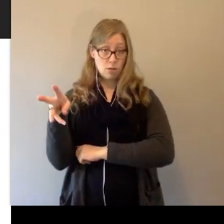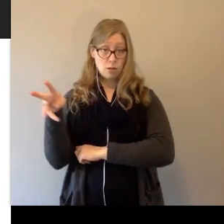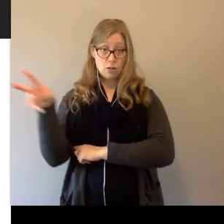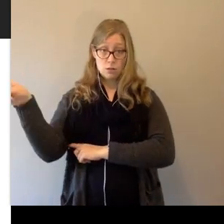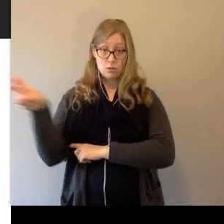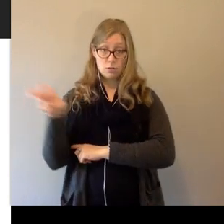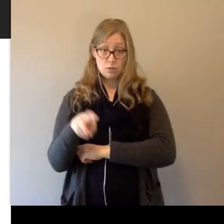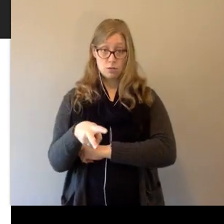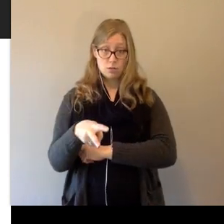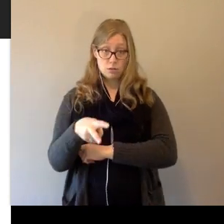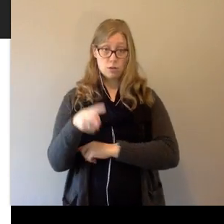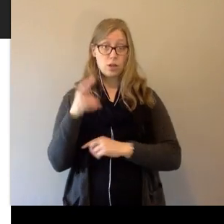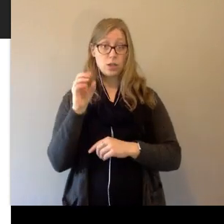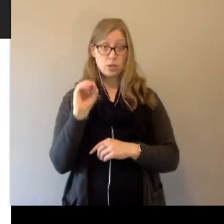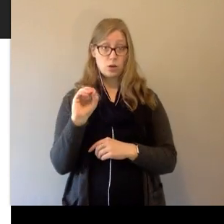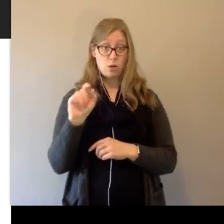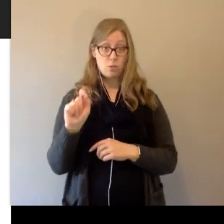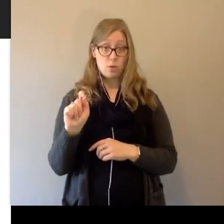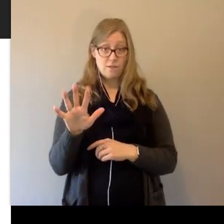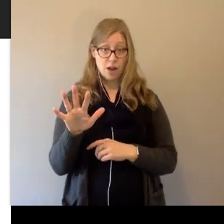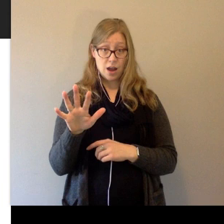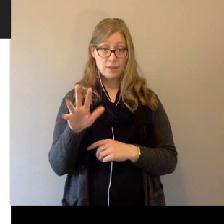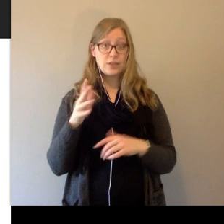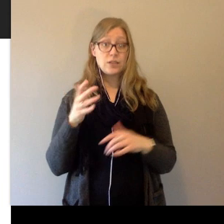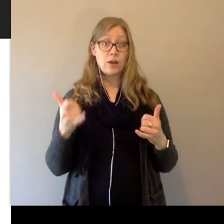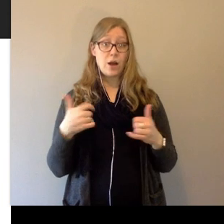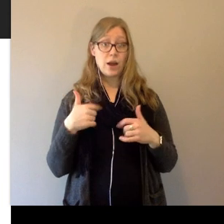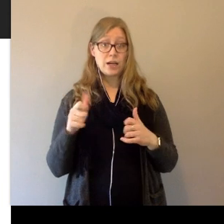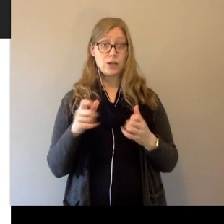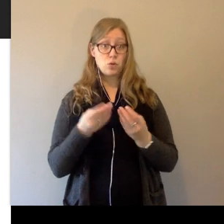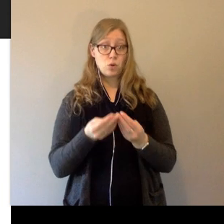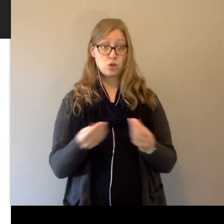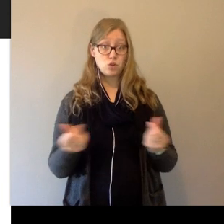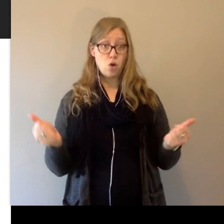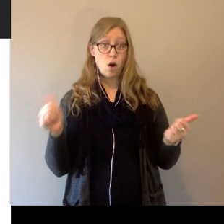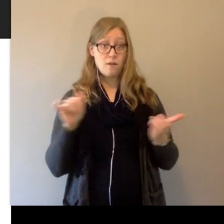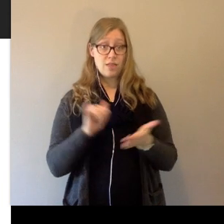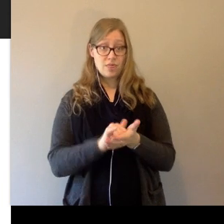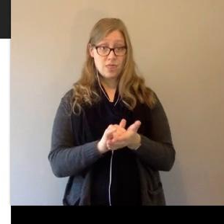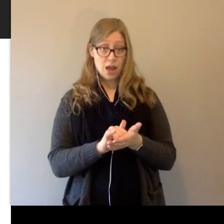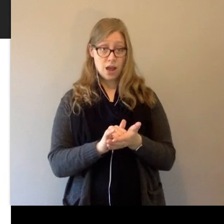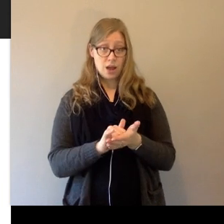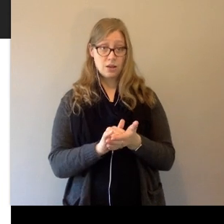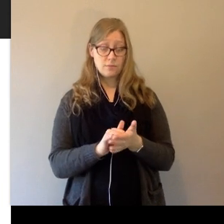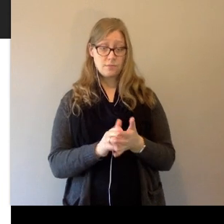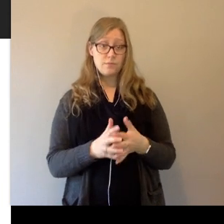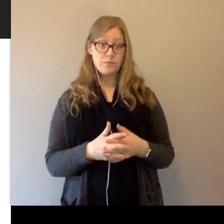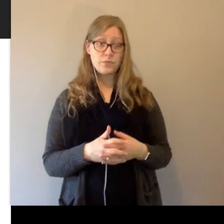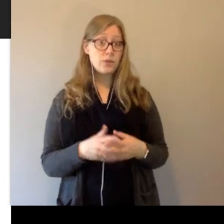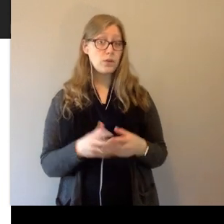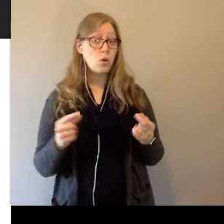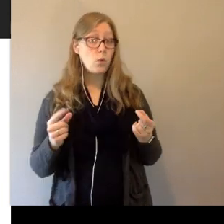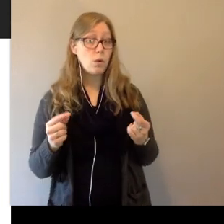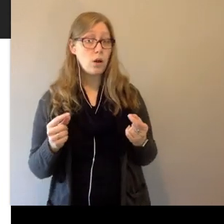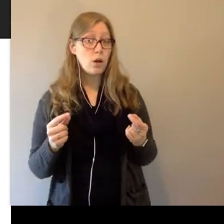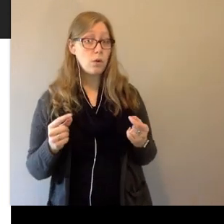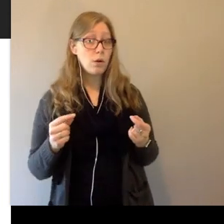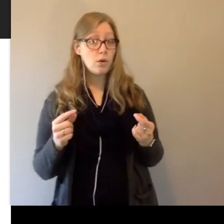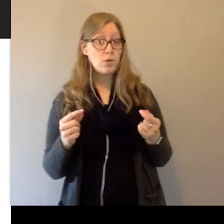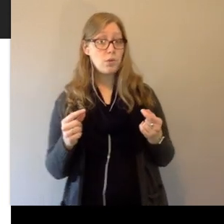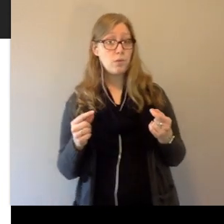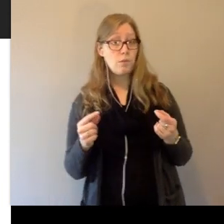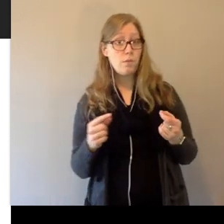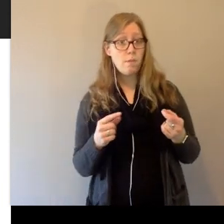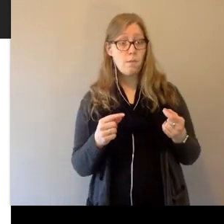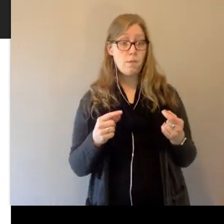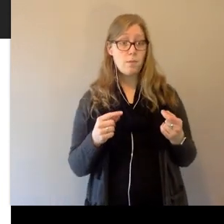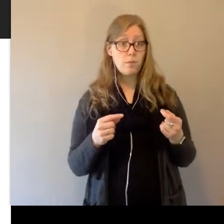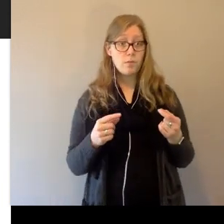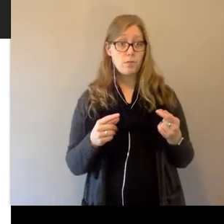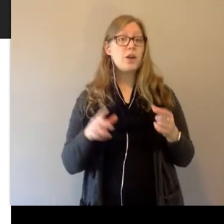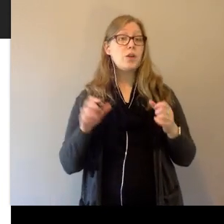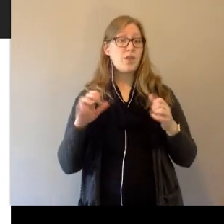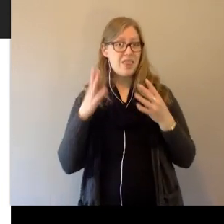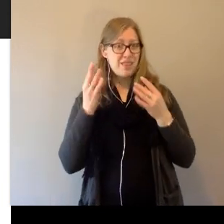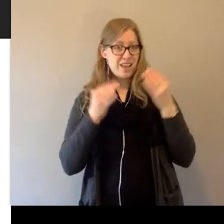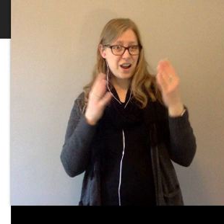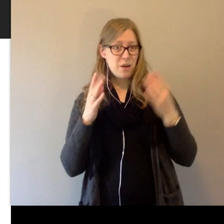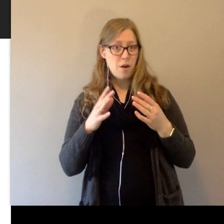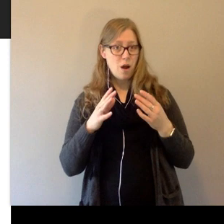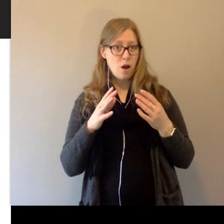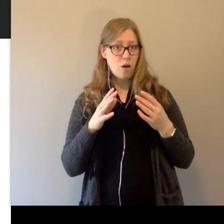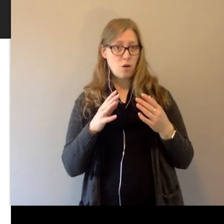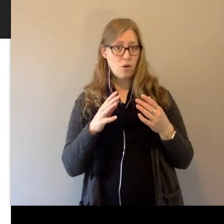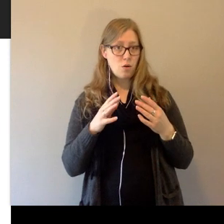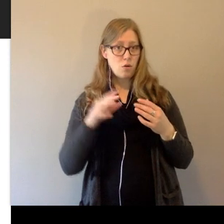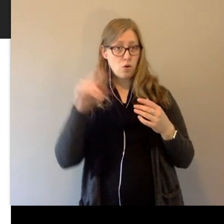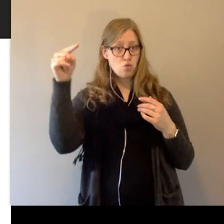And then I need to solve that equation. So to solve this equation, you can think of cross multiplying. I can put a